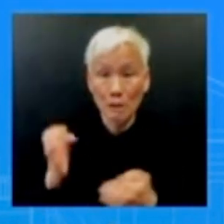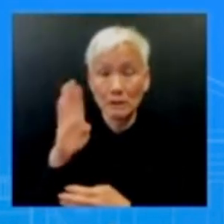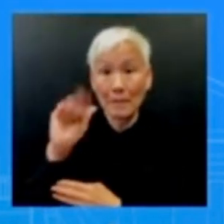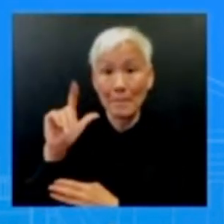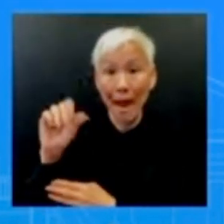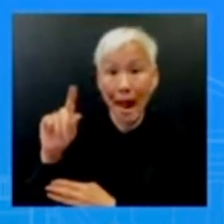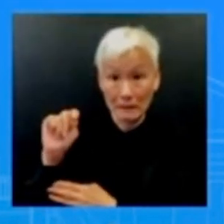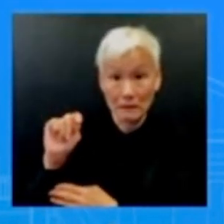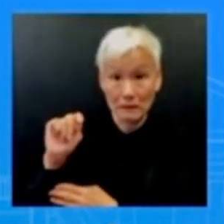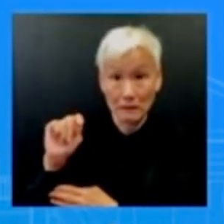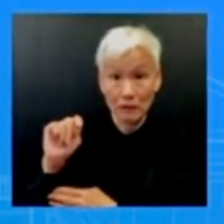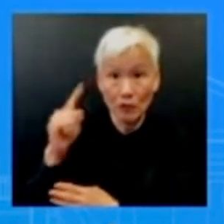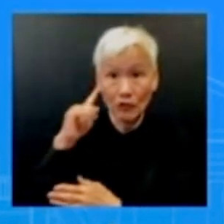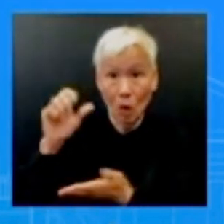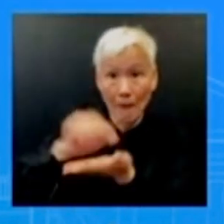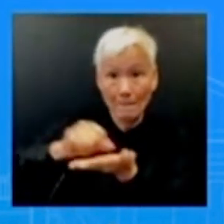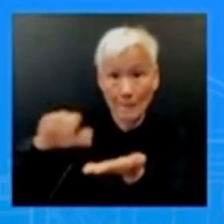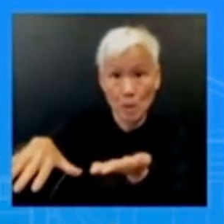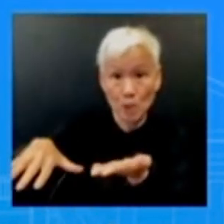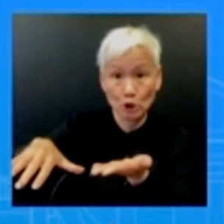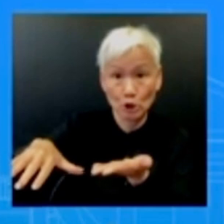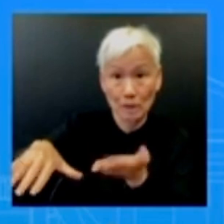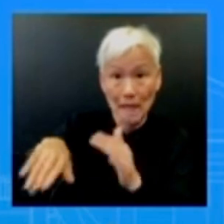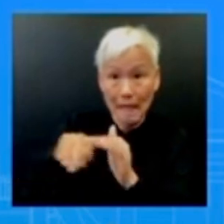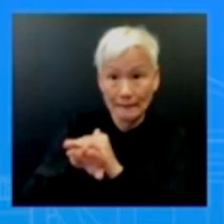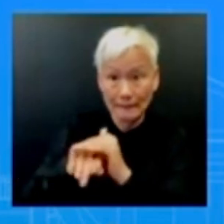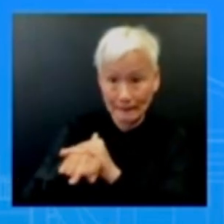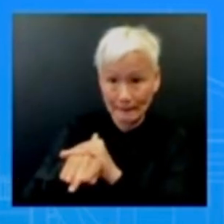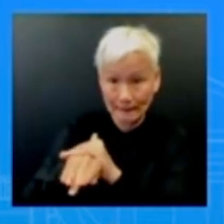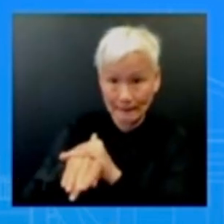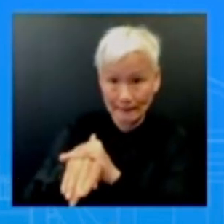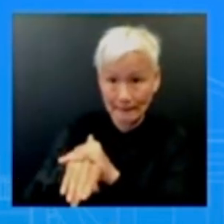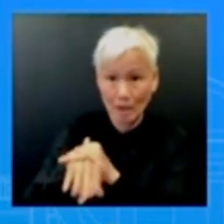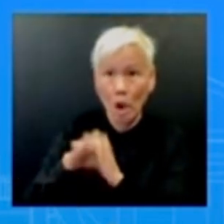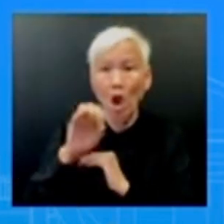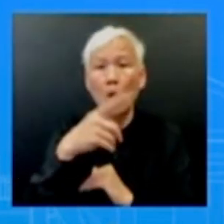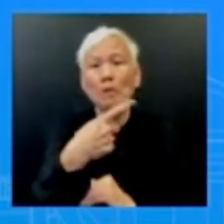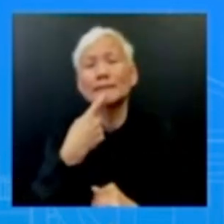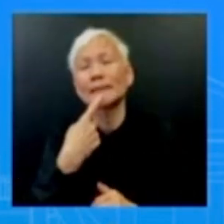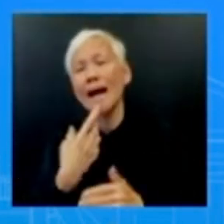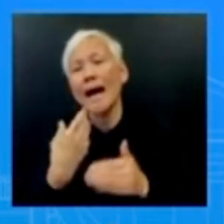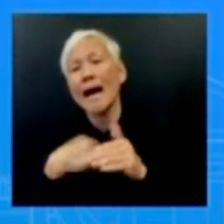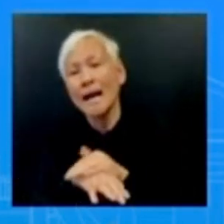abortion access. Abortion access to abortion of kind of like what we saw in Kansas,